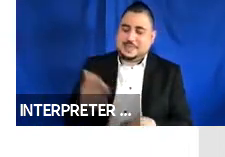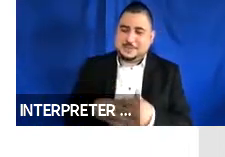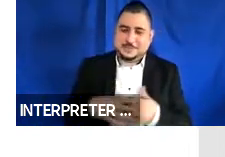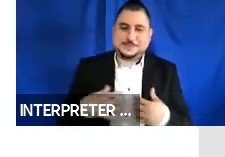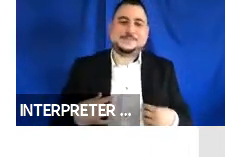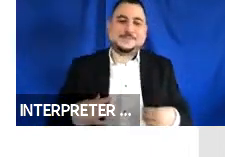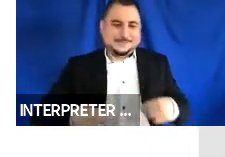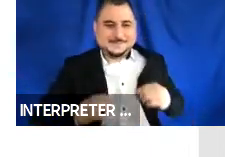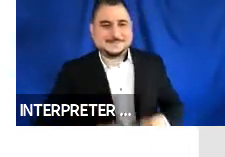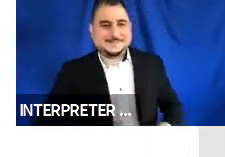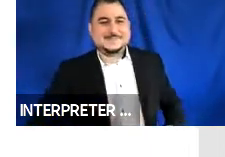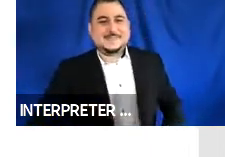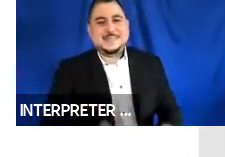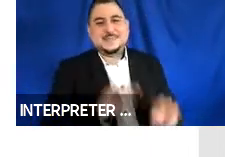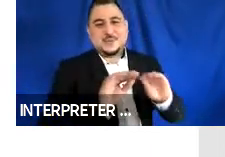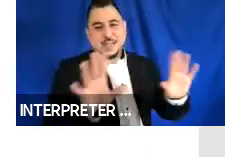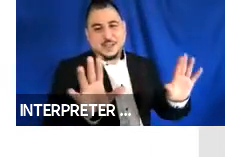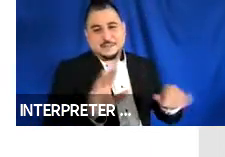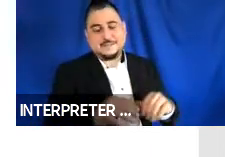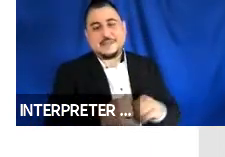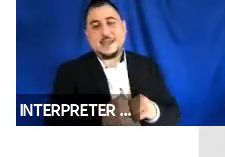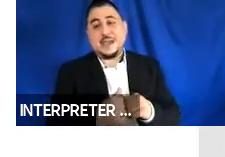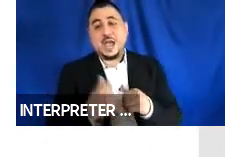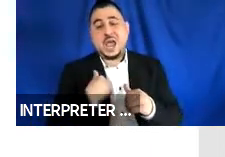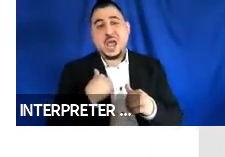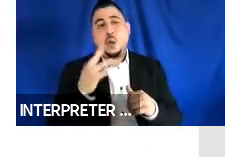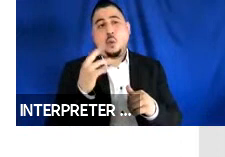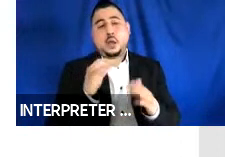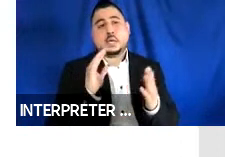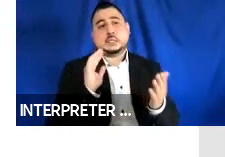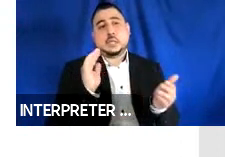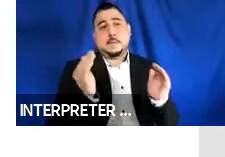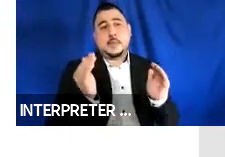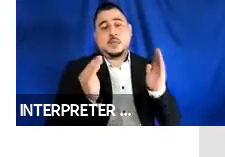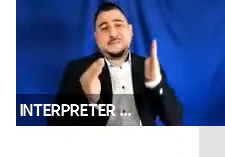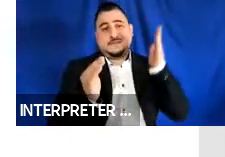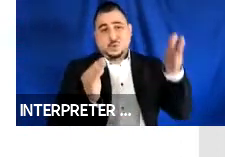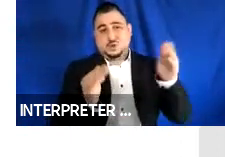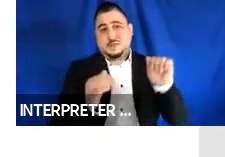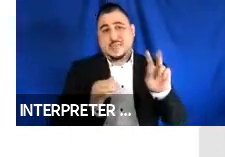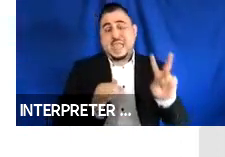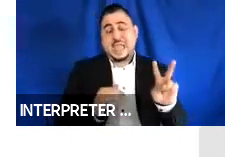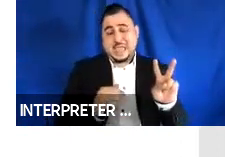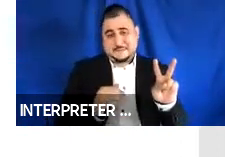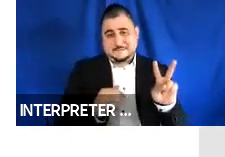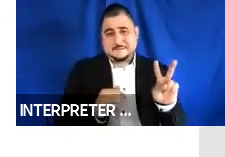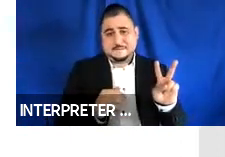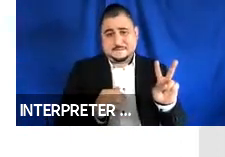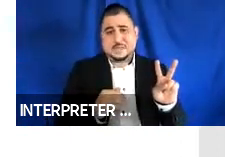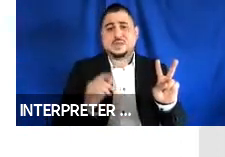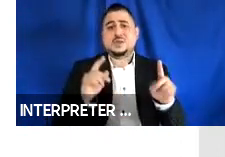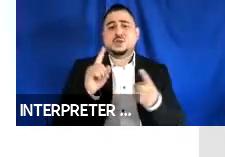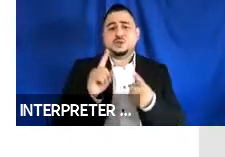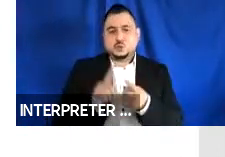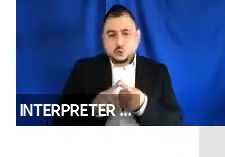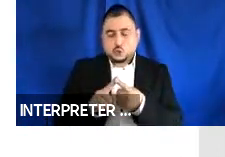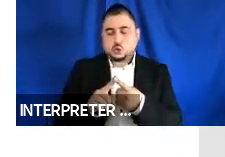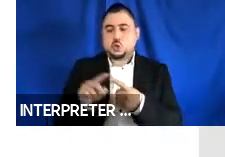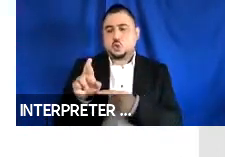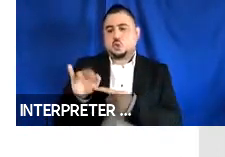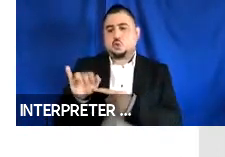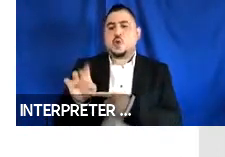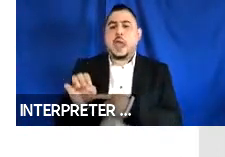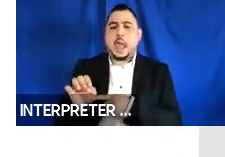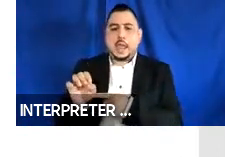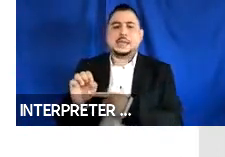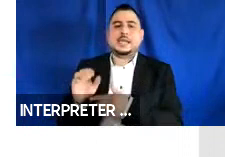to clarify, I was comparing the future of automated transportation to ride sharing. So you could